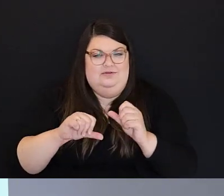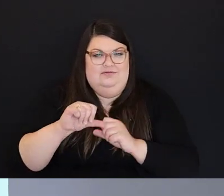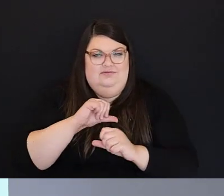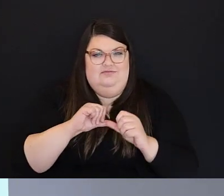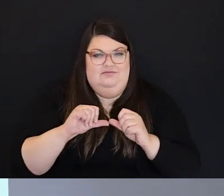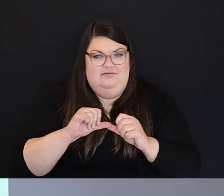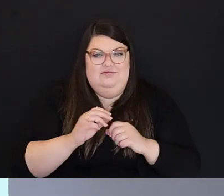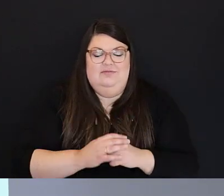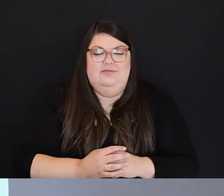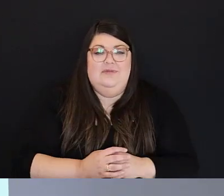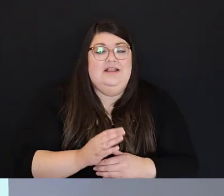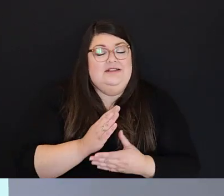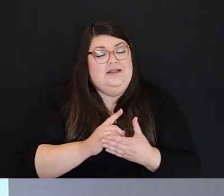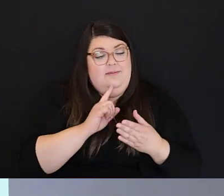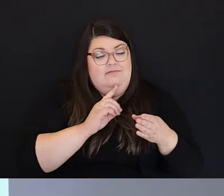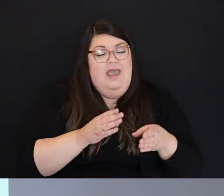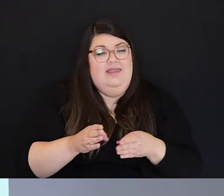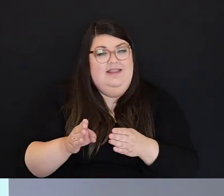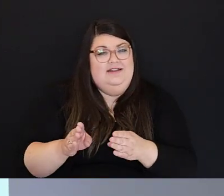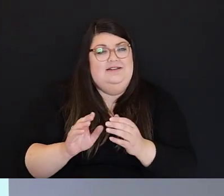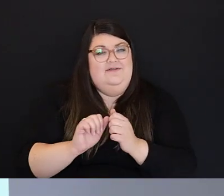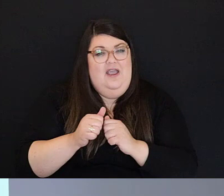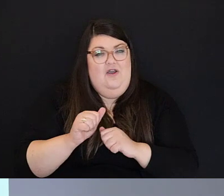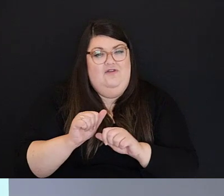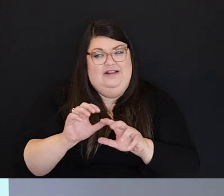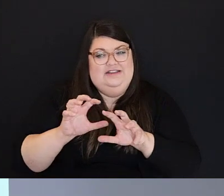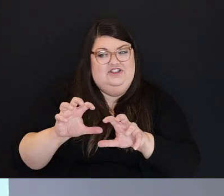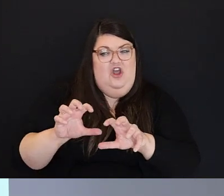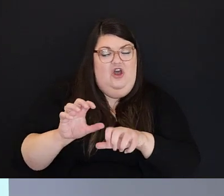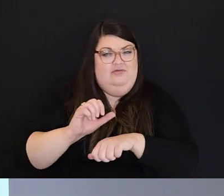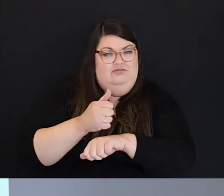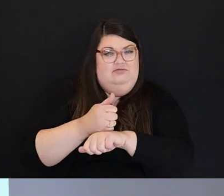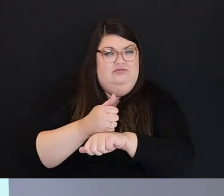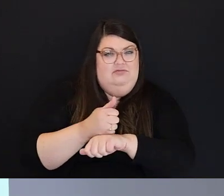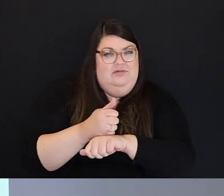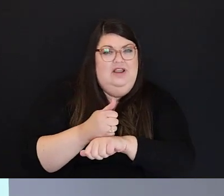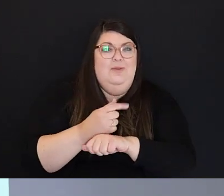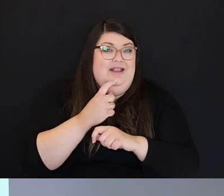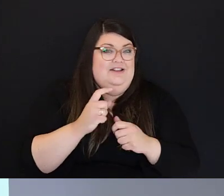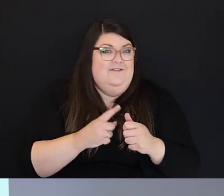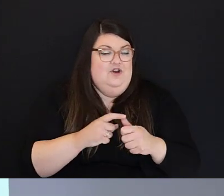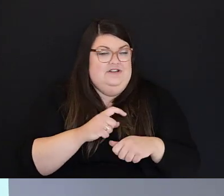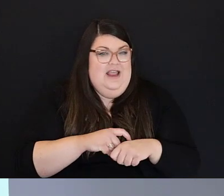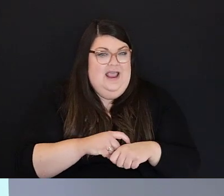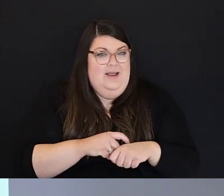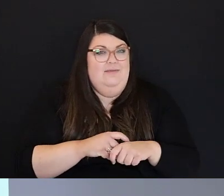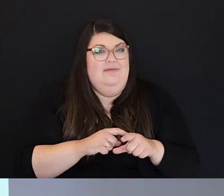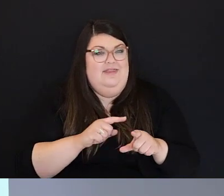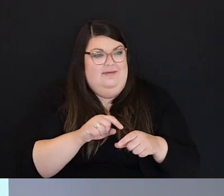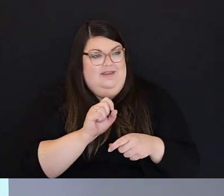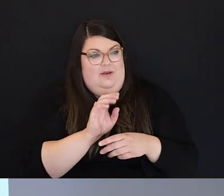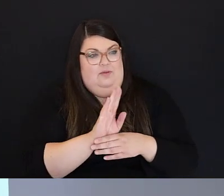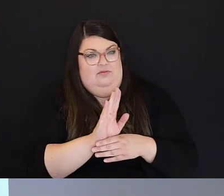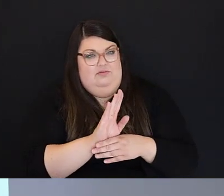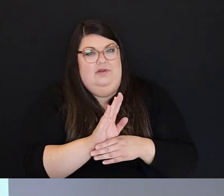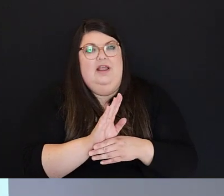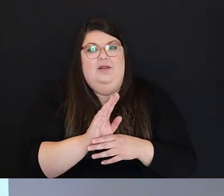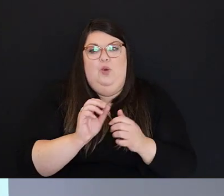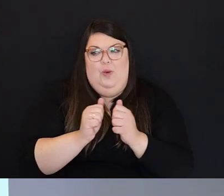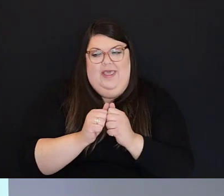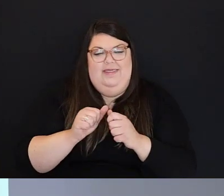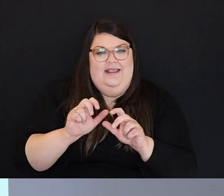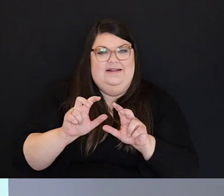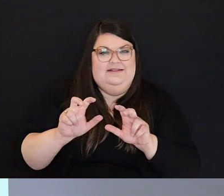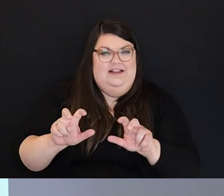I've been using in the installation, because this is the first time the work is being shown with this installation, and it's been really trying to